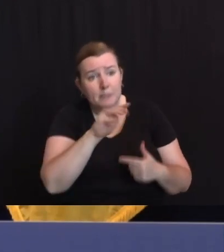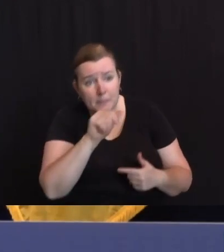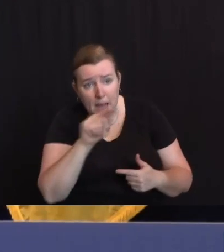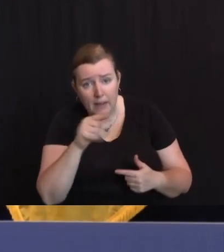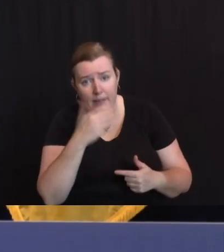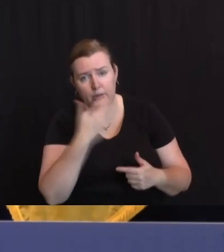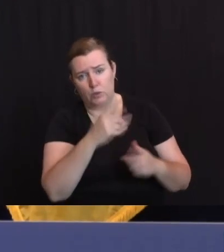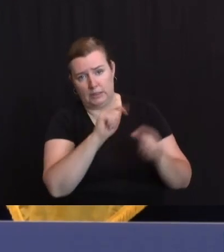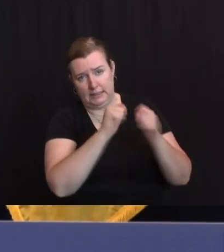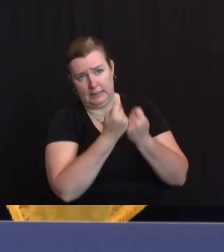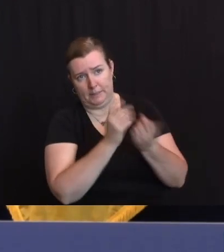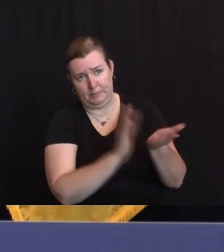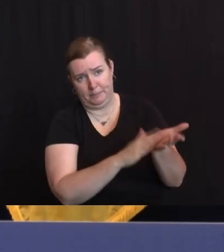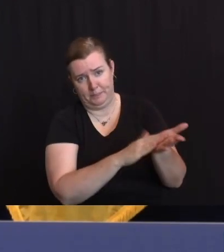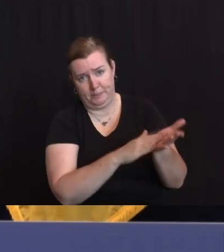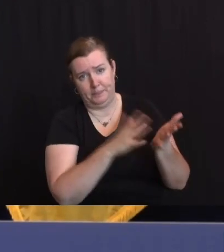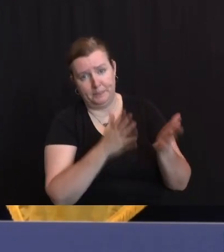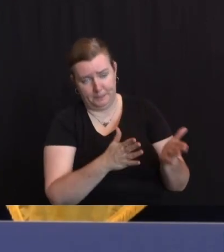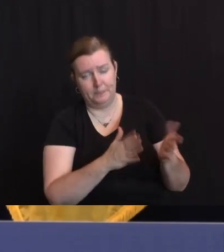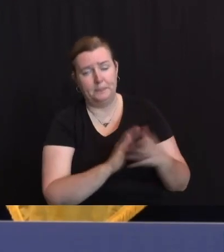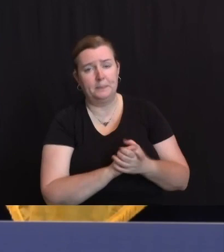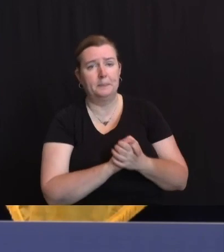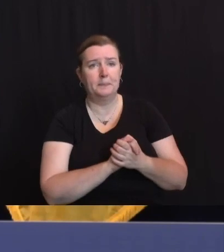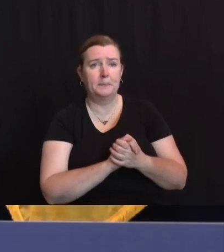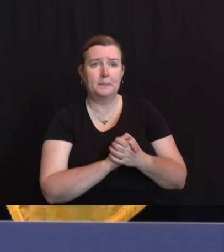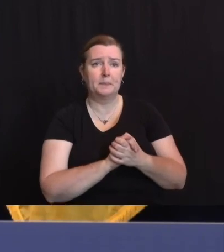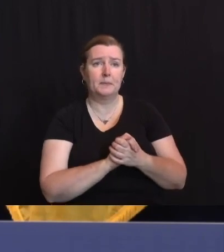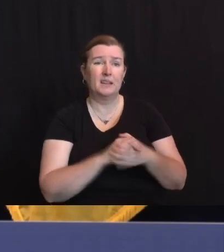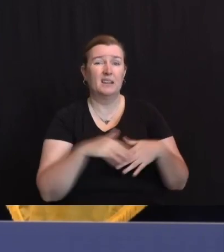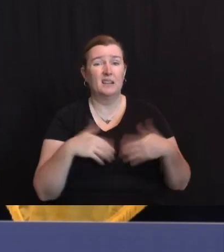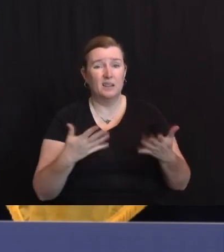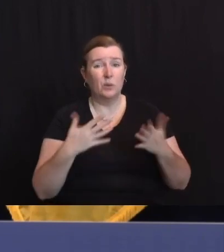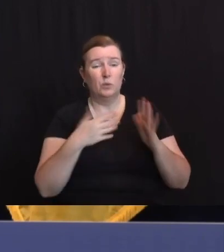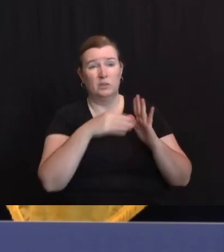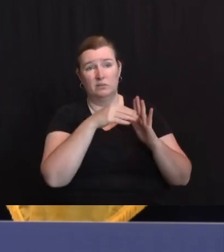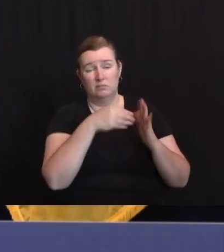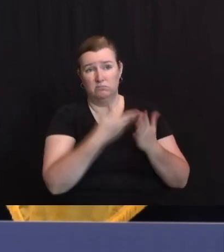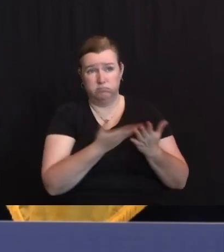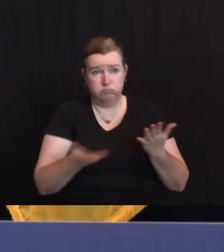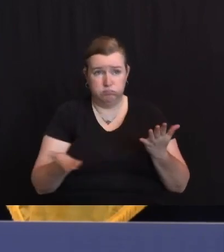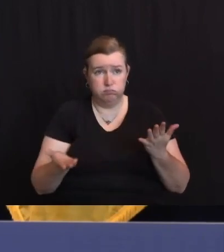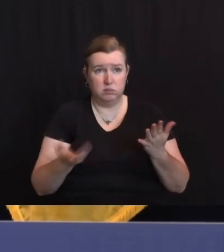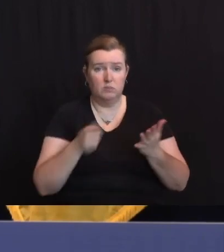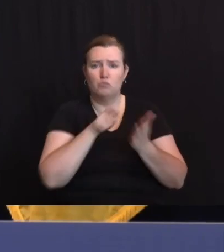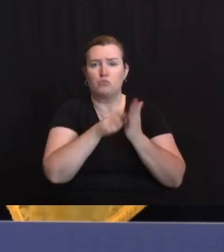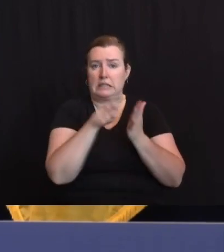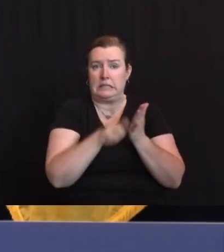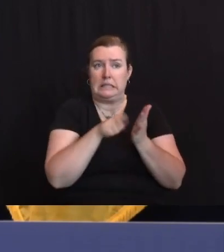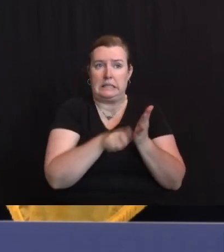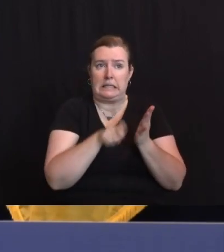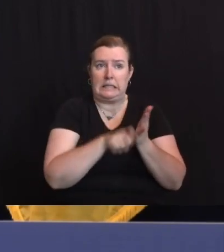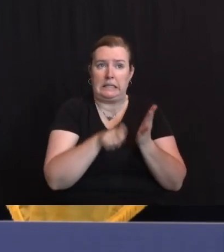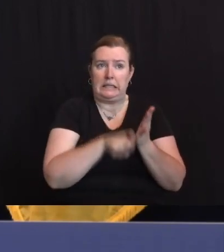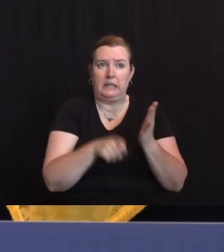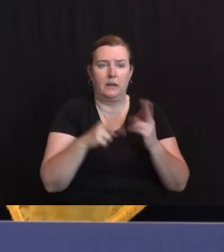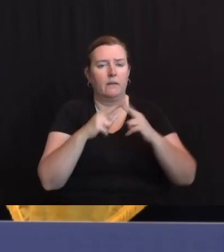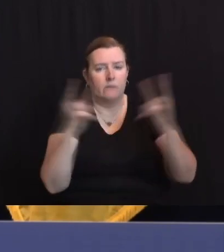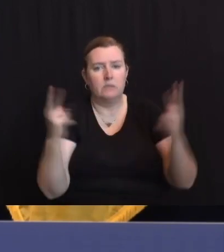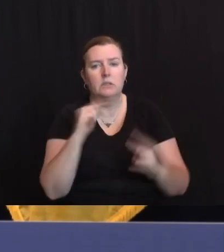in the sense of these are written as tightly and constructed as tightly with enormous amount of input. I